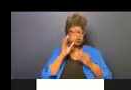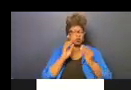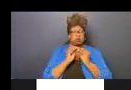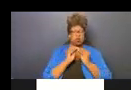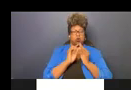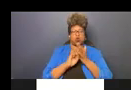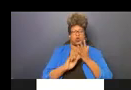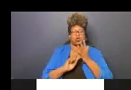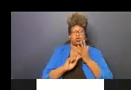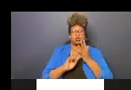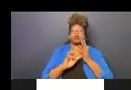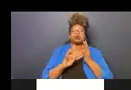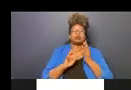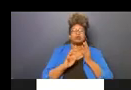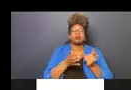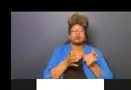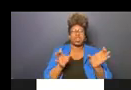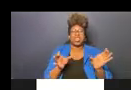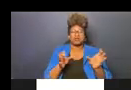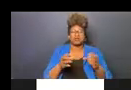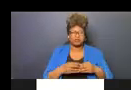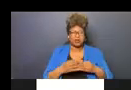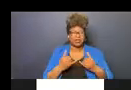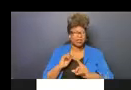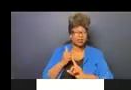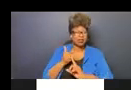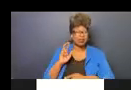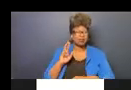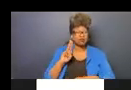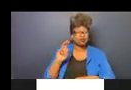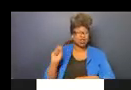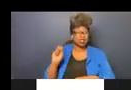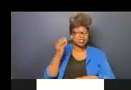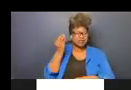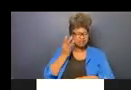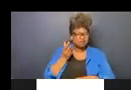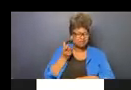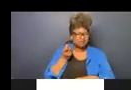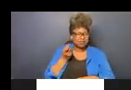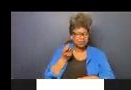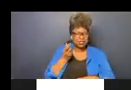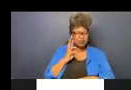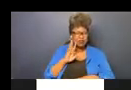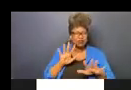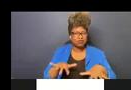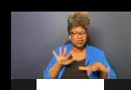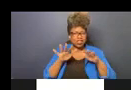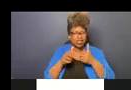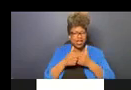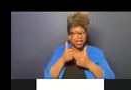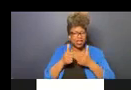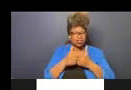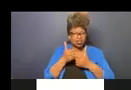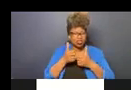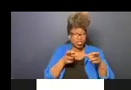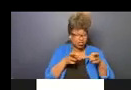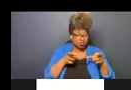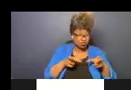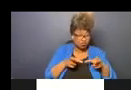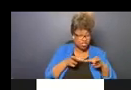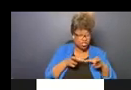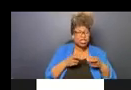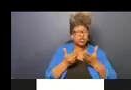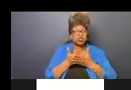the breakout. So I'm going to turn it over now to Russ to tell us a little bit about flood hazards in the region and some new models that have